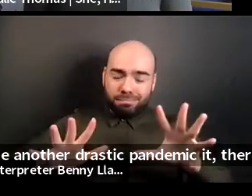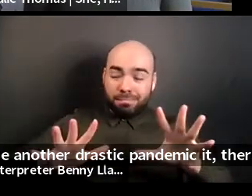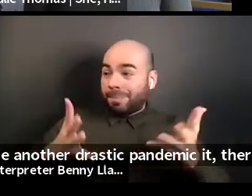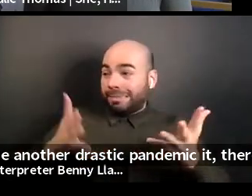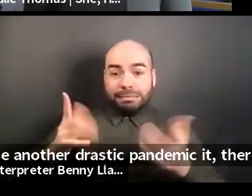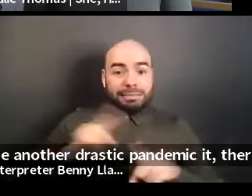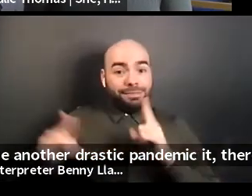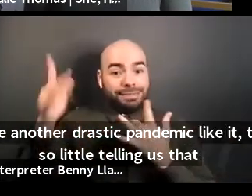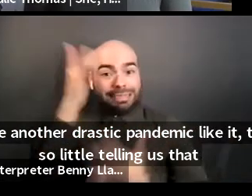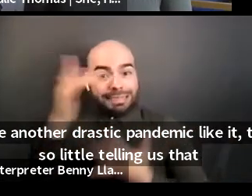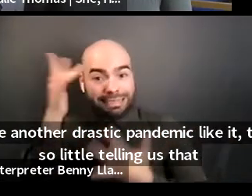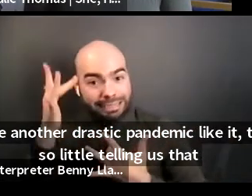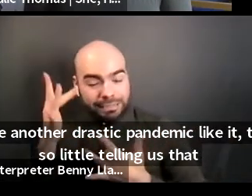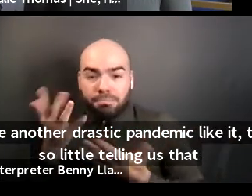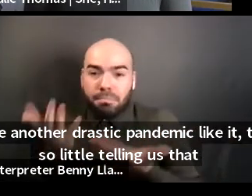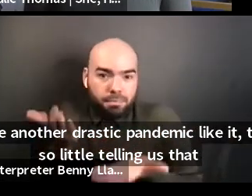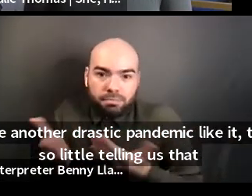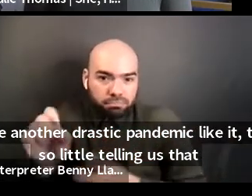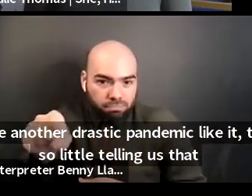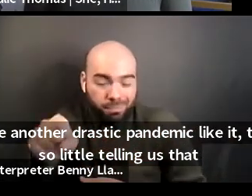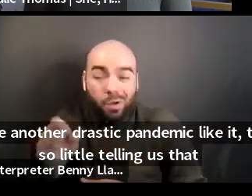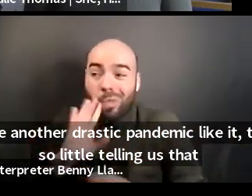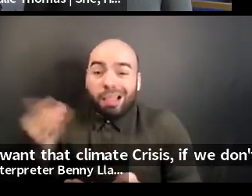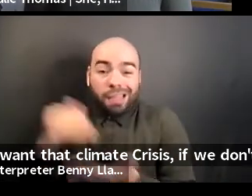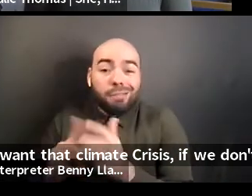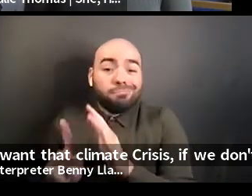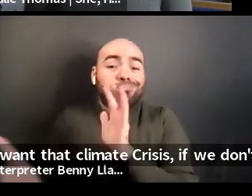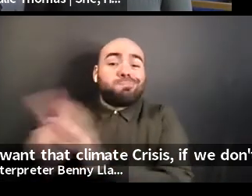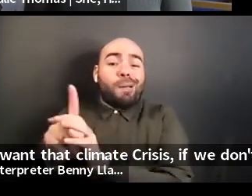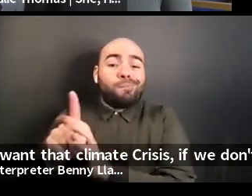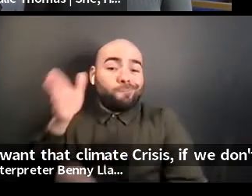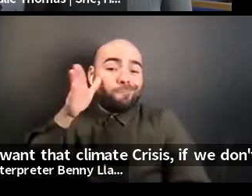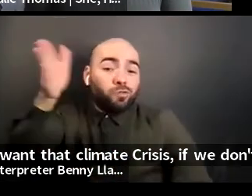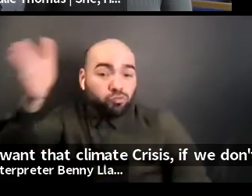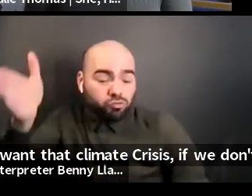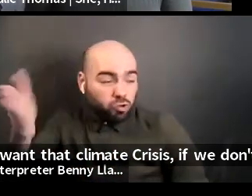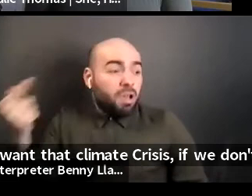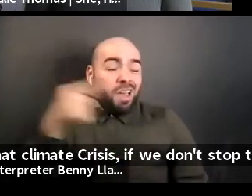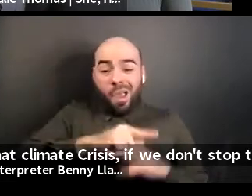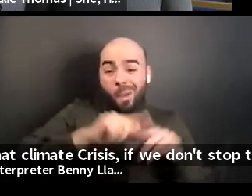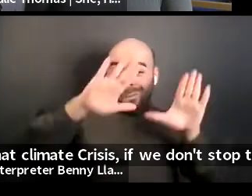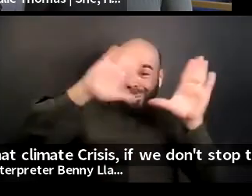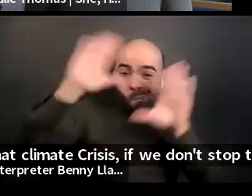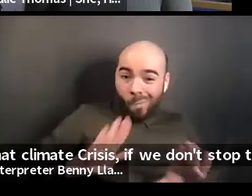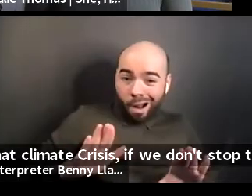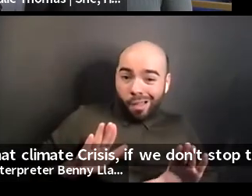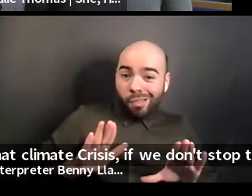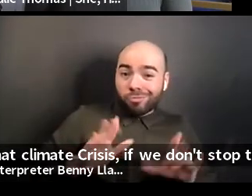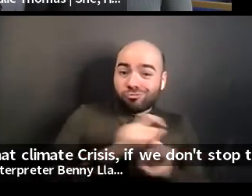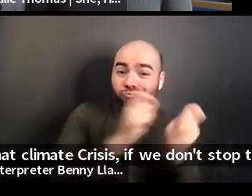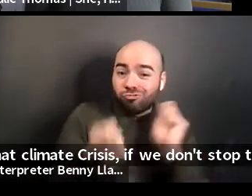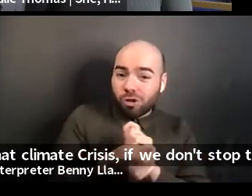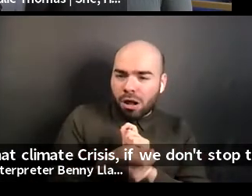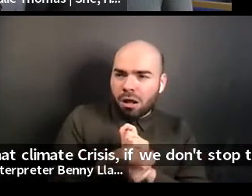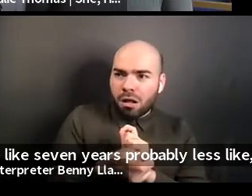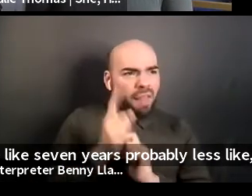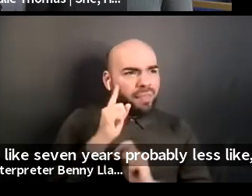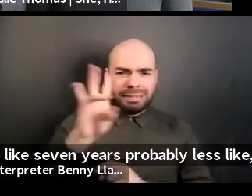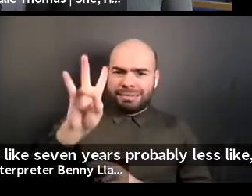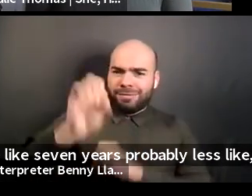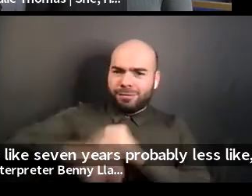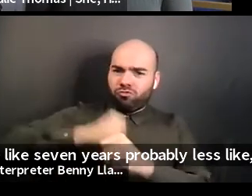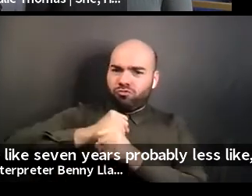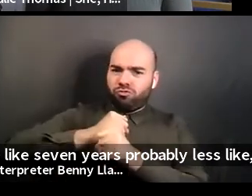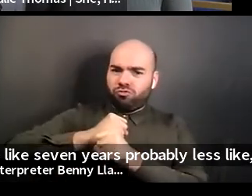that we won't. The climate crisis, if we don't stop that in, I think it's like 7 years, probably less, like we have a